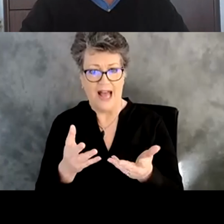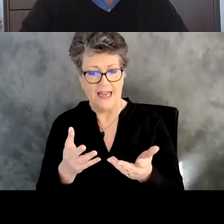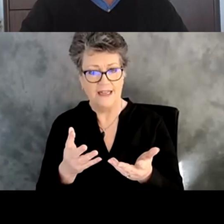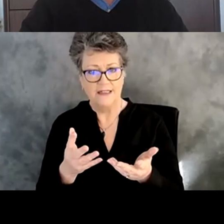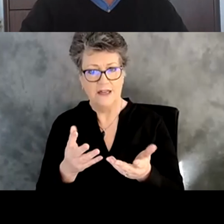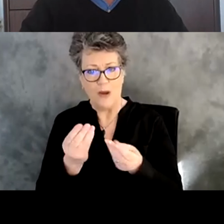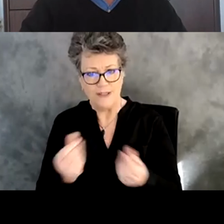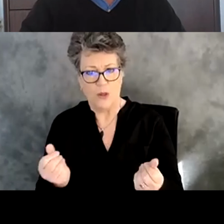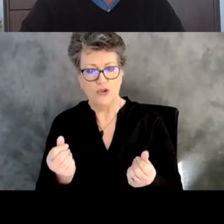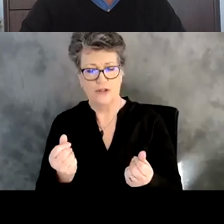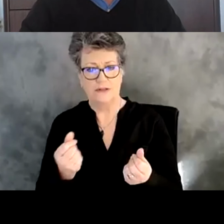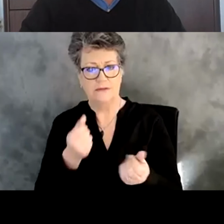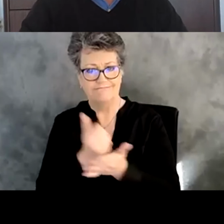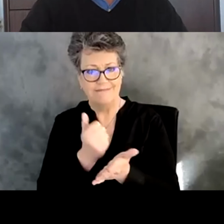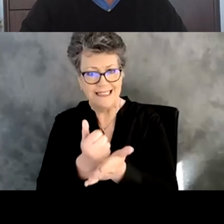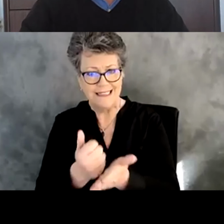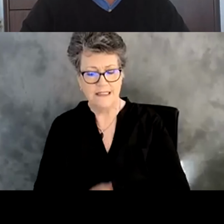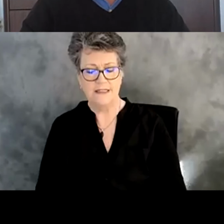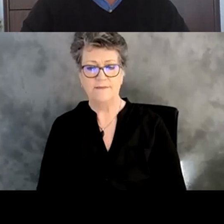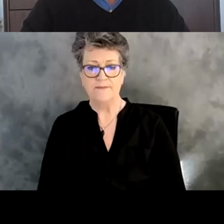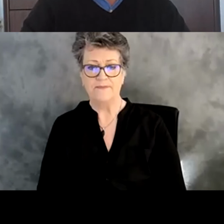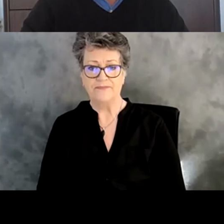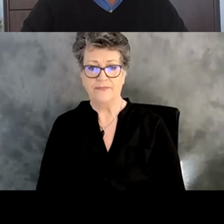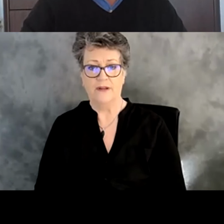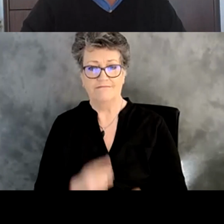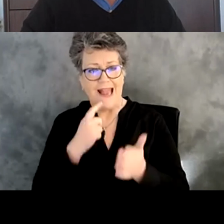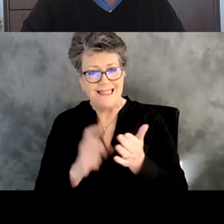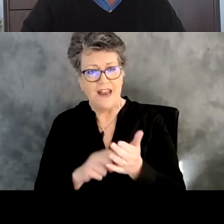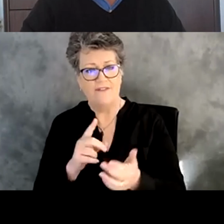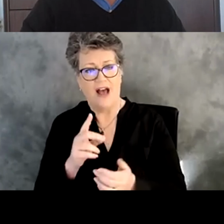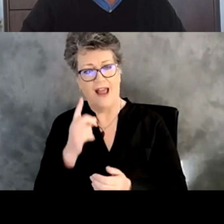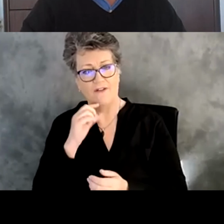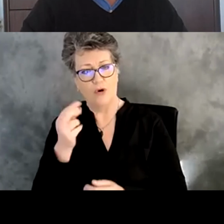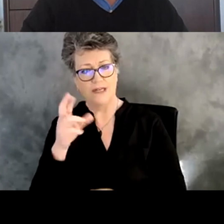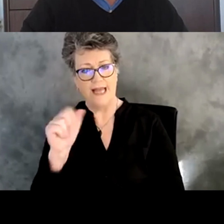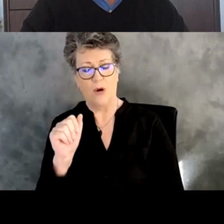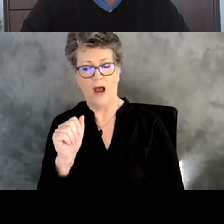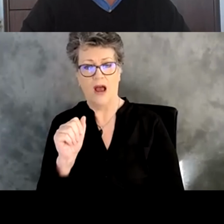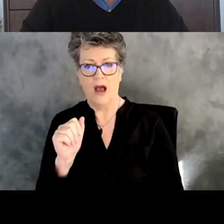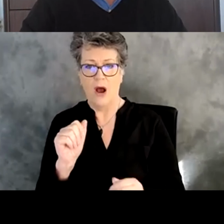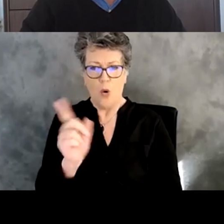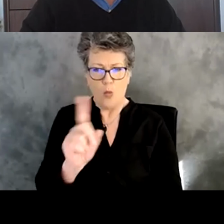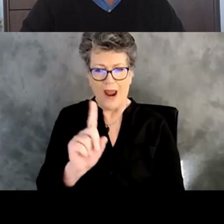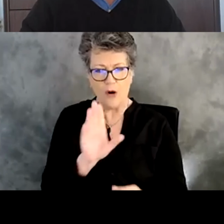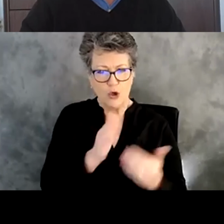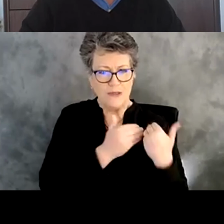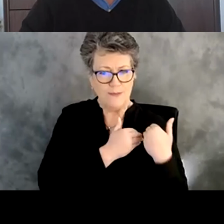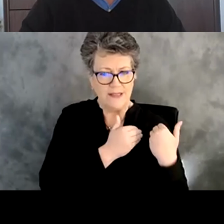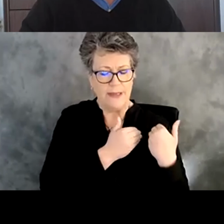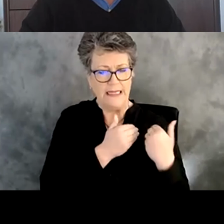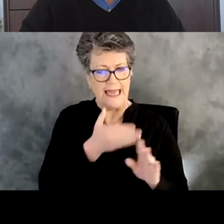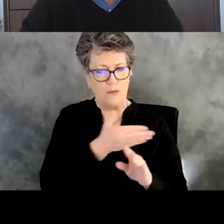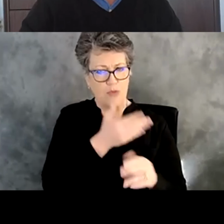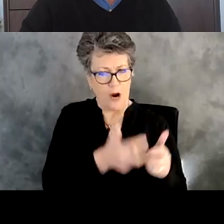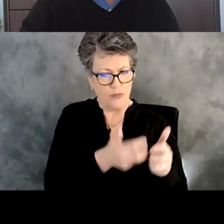resolution assistance, help identify for Deborah kind of where her part in prior problems